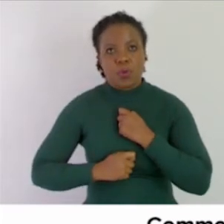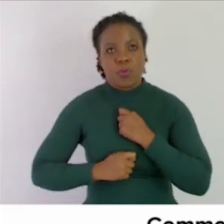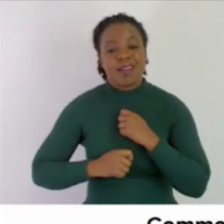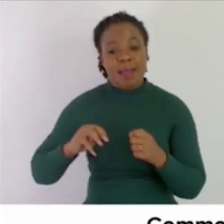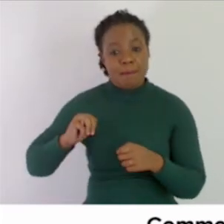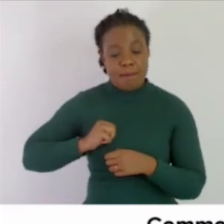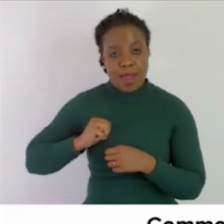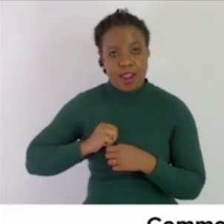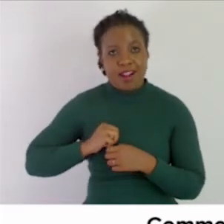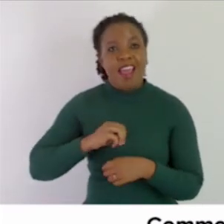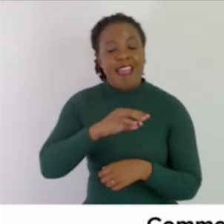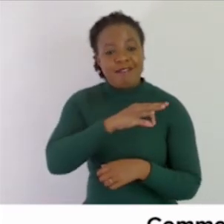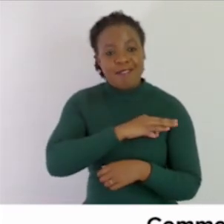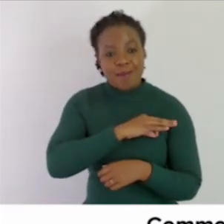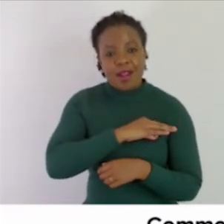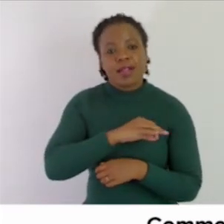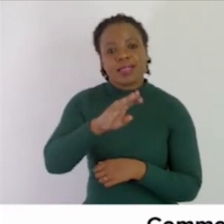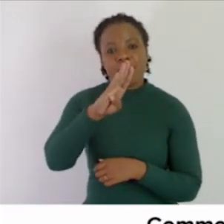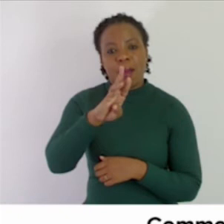Bridegroom is the masculine.